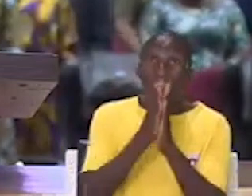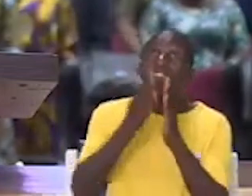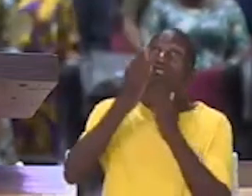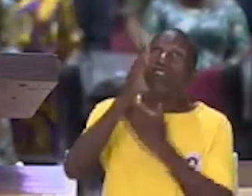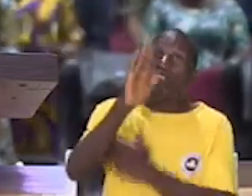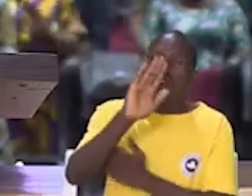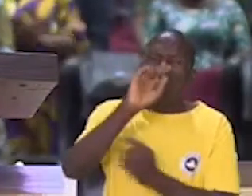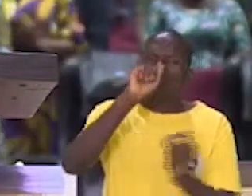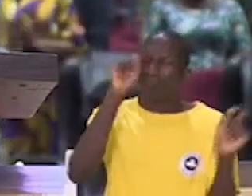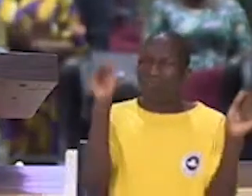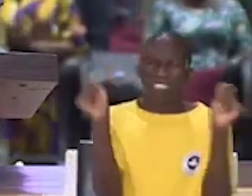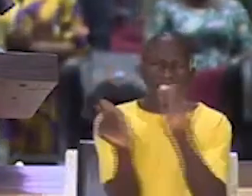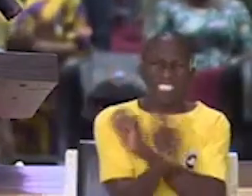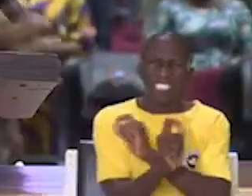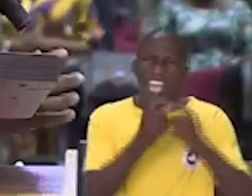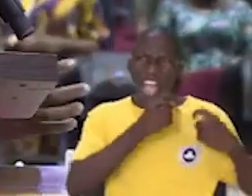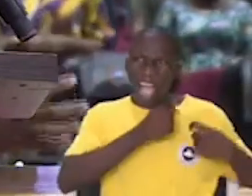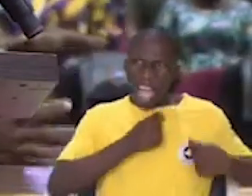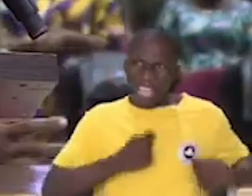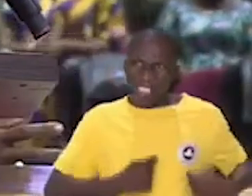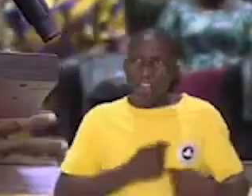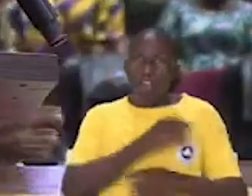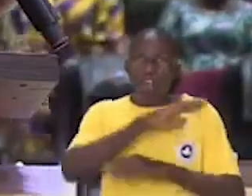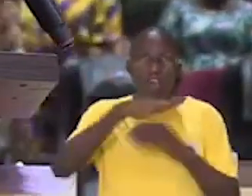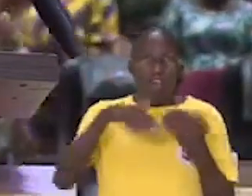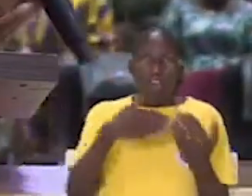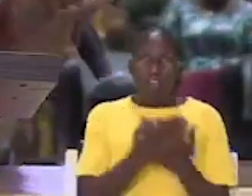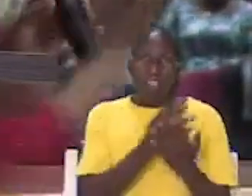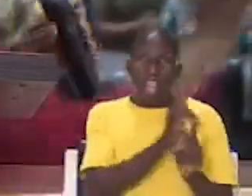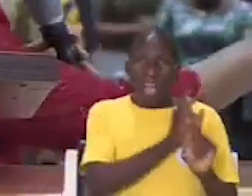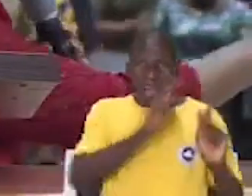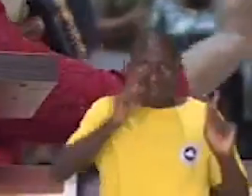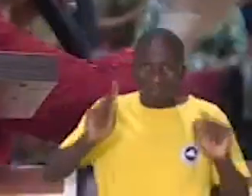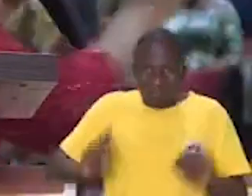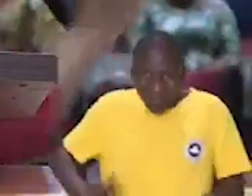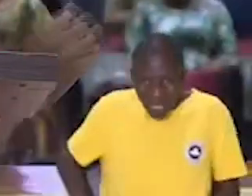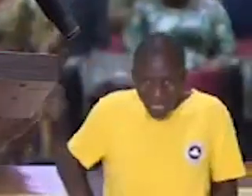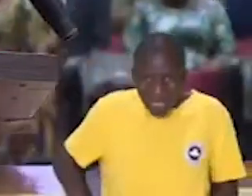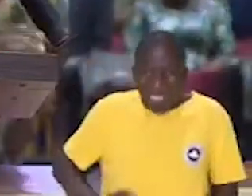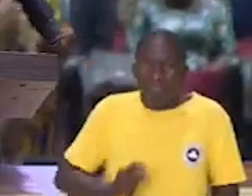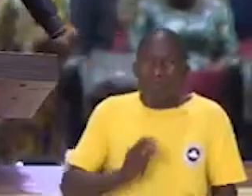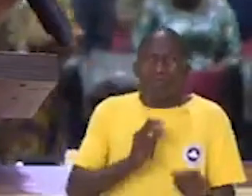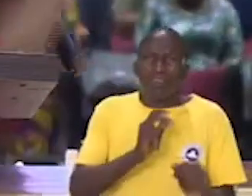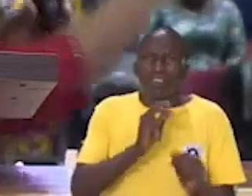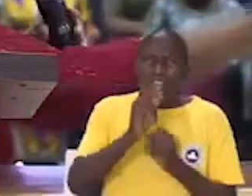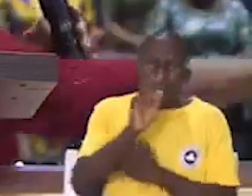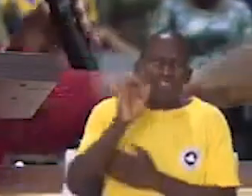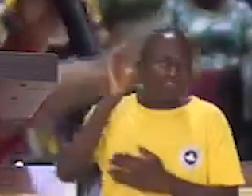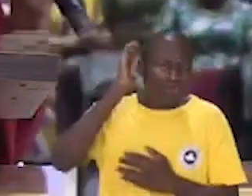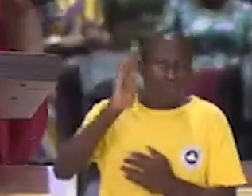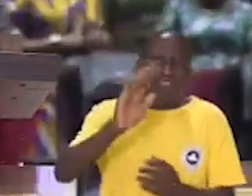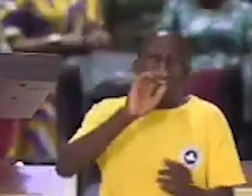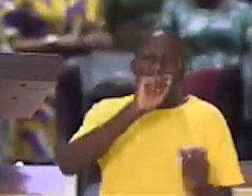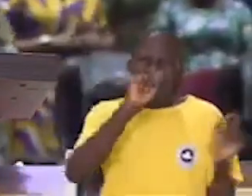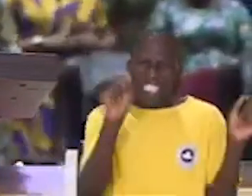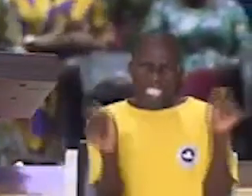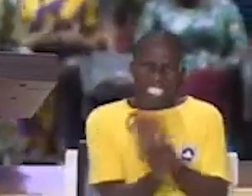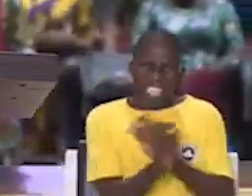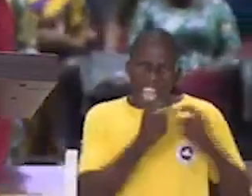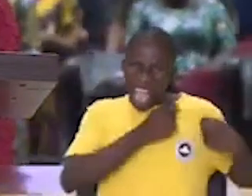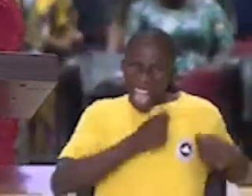our kings in all the mountains of influences away from evil, away from